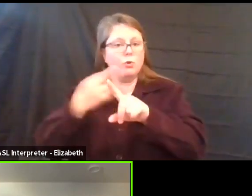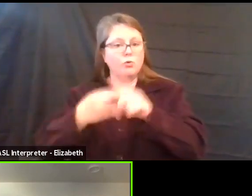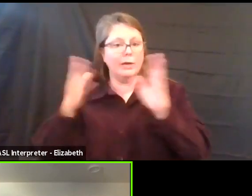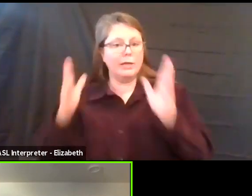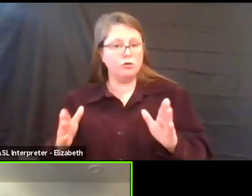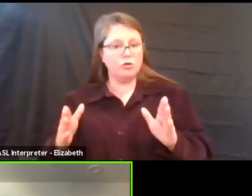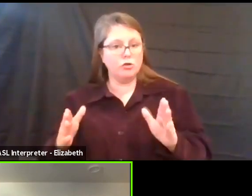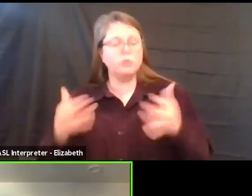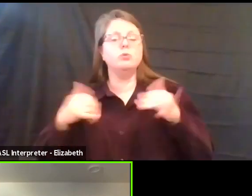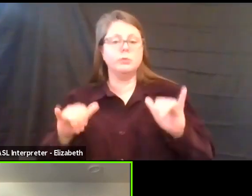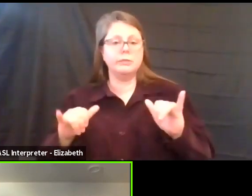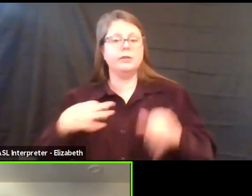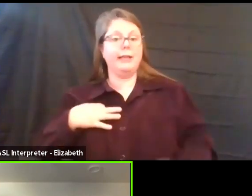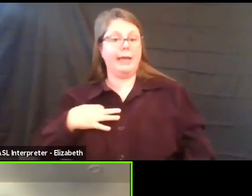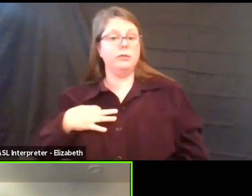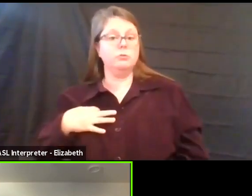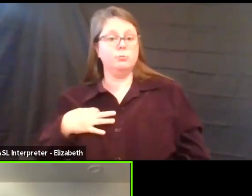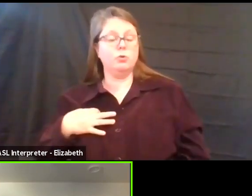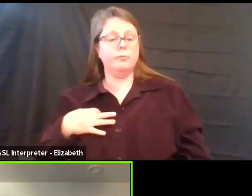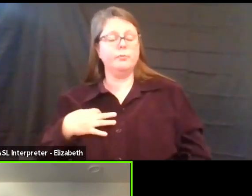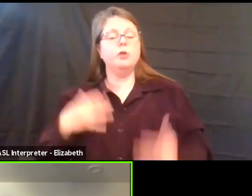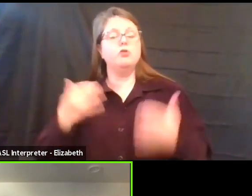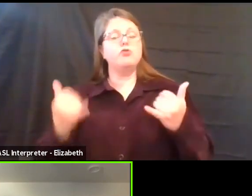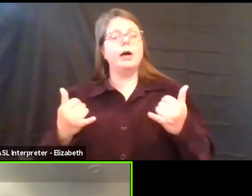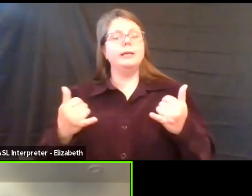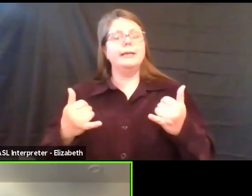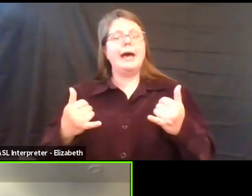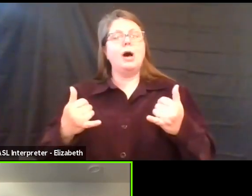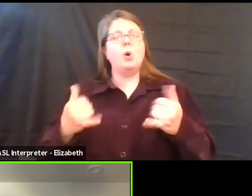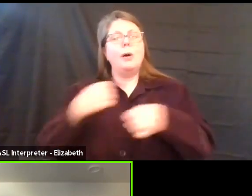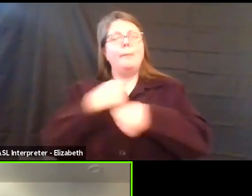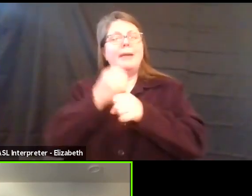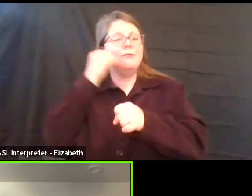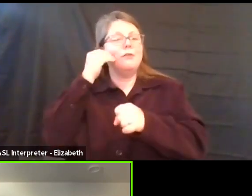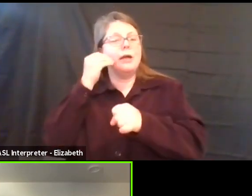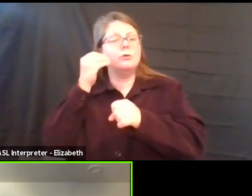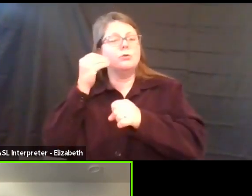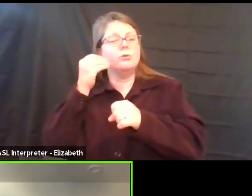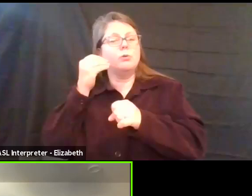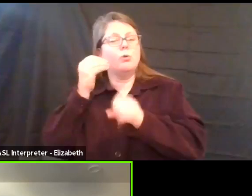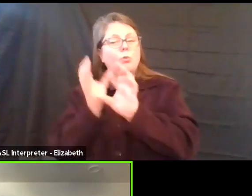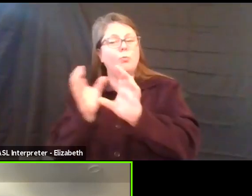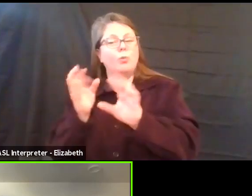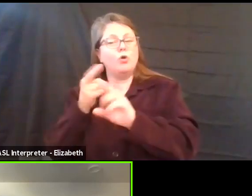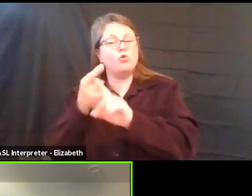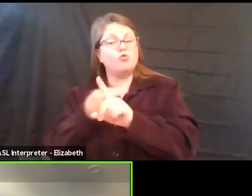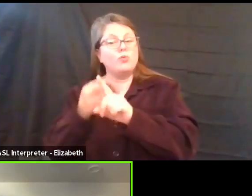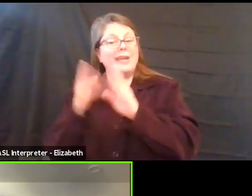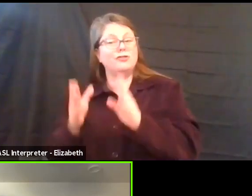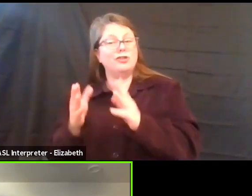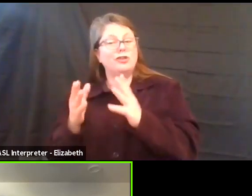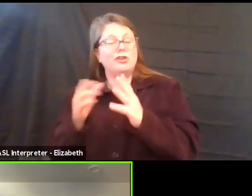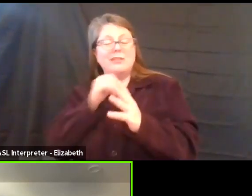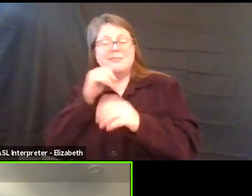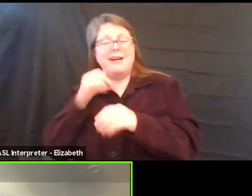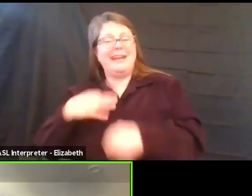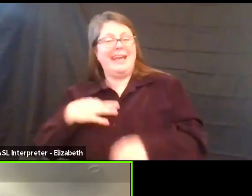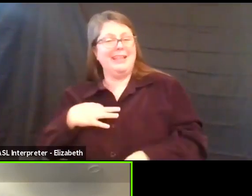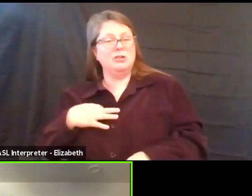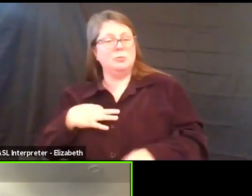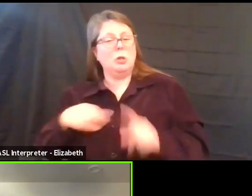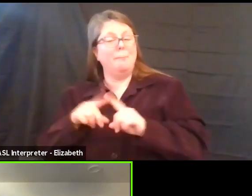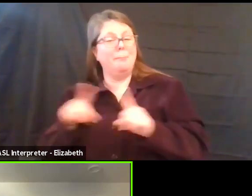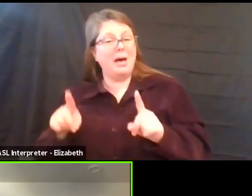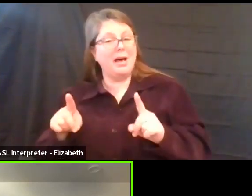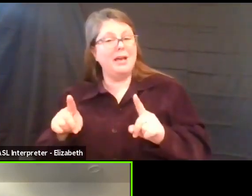now, renters of manufactured homes are not eligible, but our staff are evaluating what the need is, and there might be